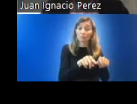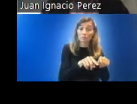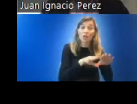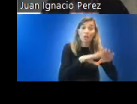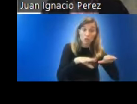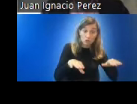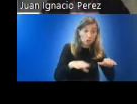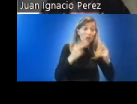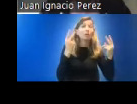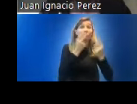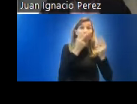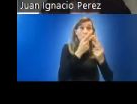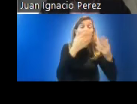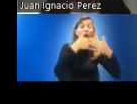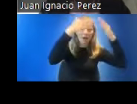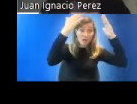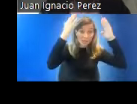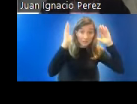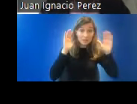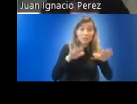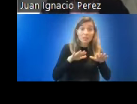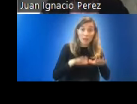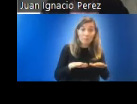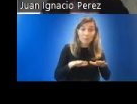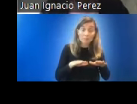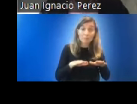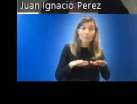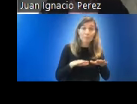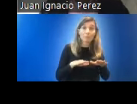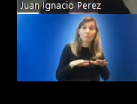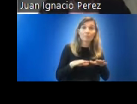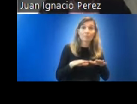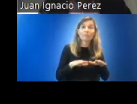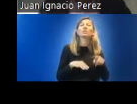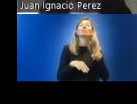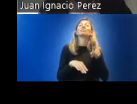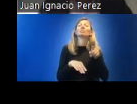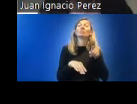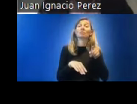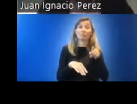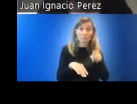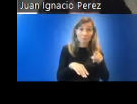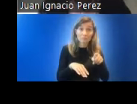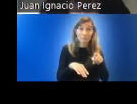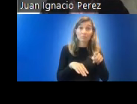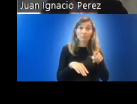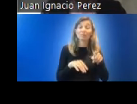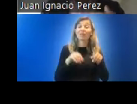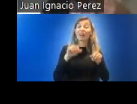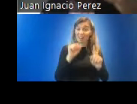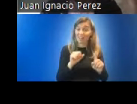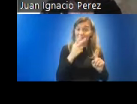asylum seekers. And here we could see a very positive impact of a simple request of an interim measure